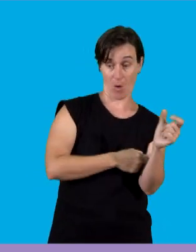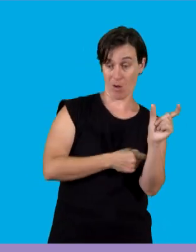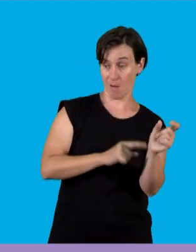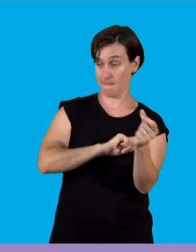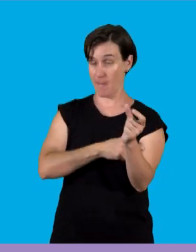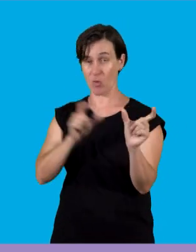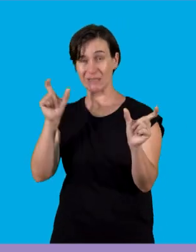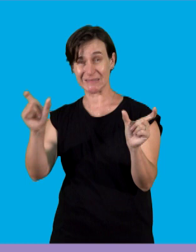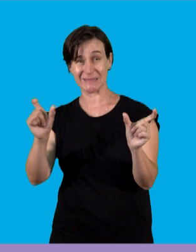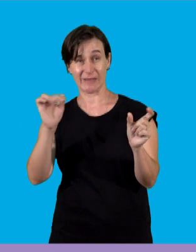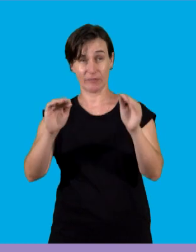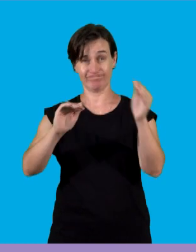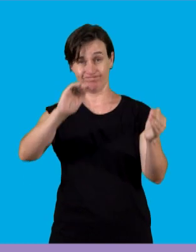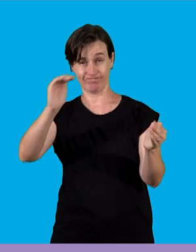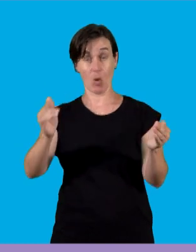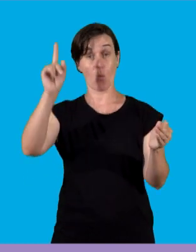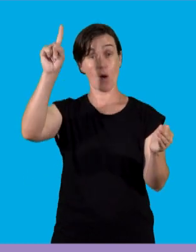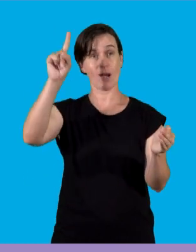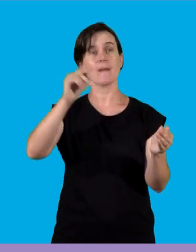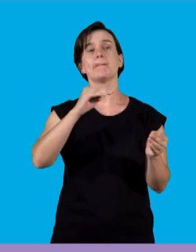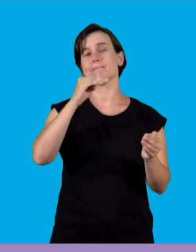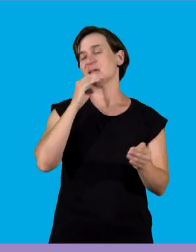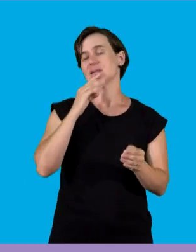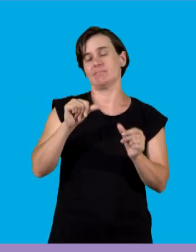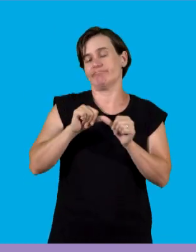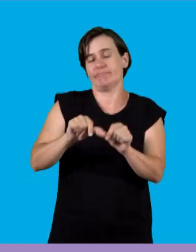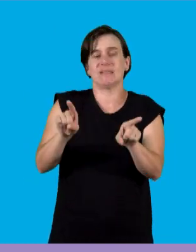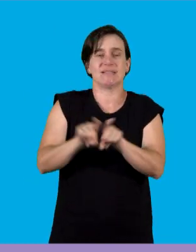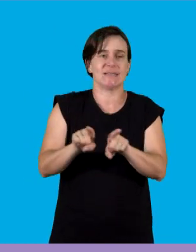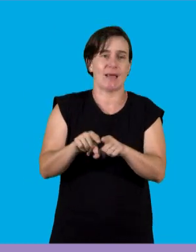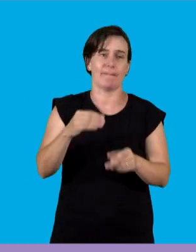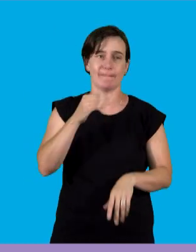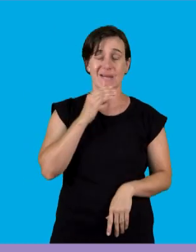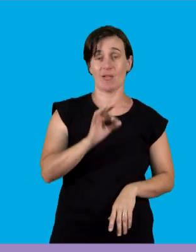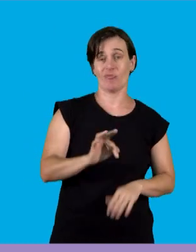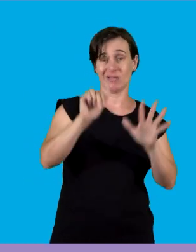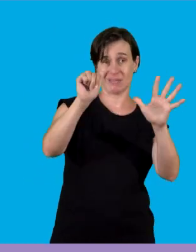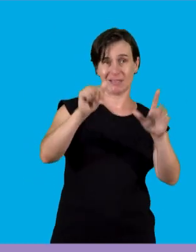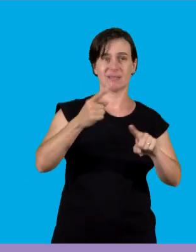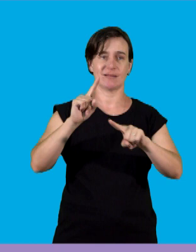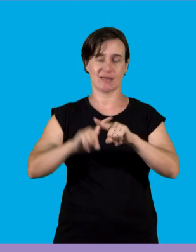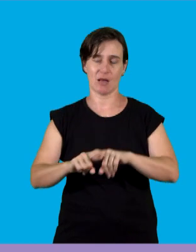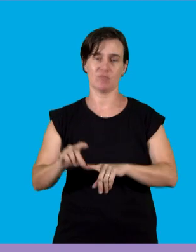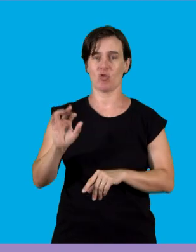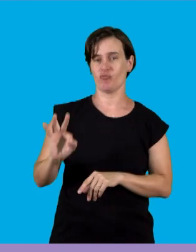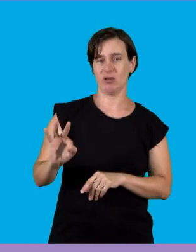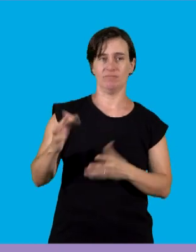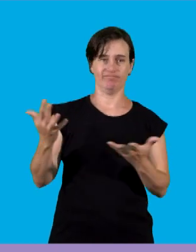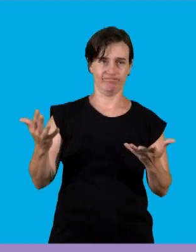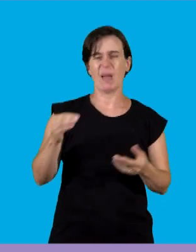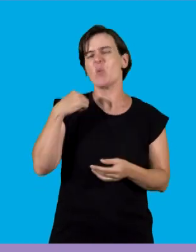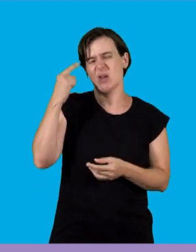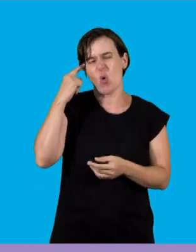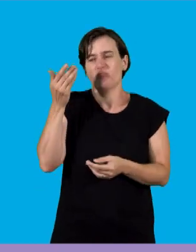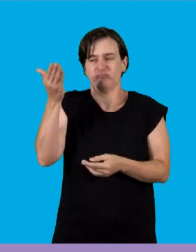exponent 1? Then it means that they remain that way. So we have a 3 exponent 6 multiplied by a 3, and of